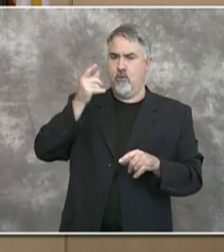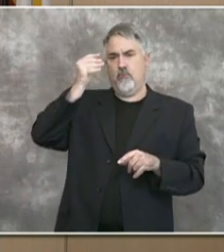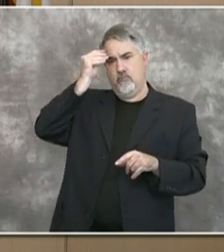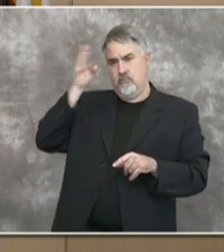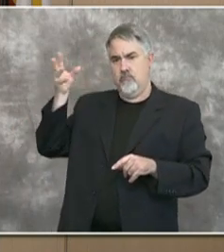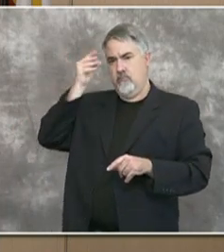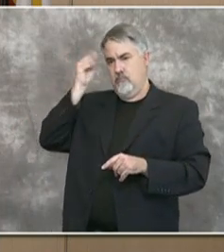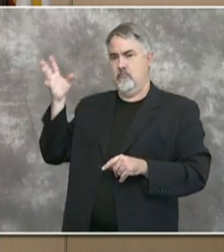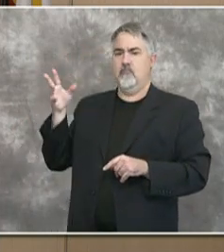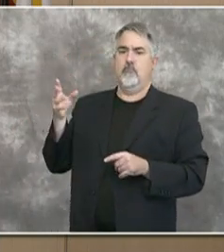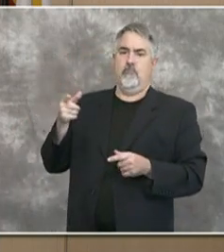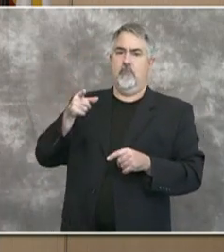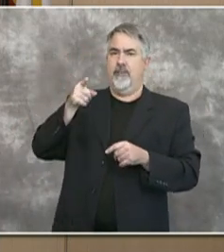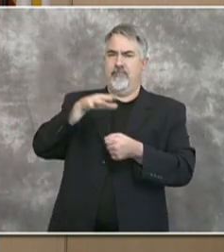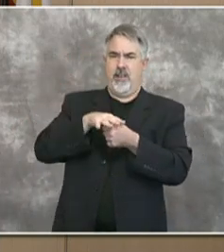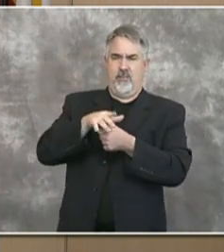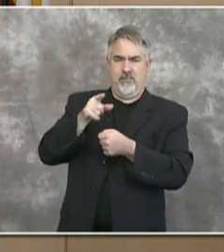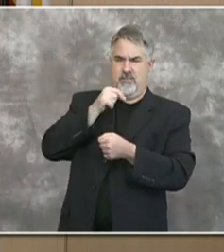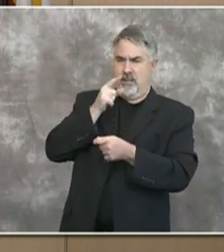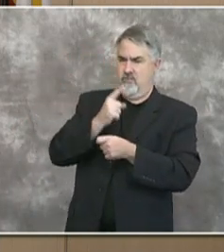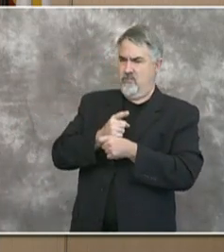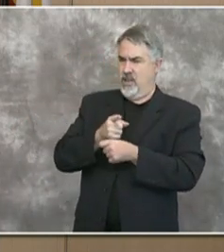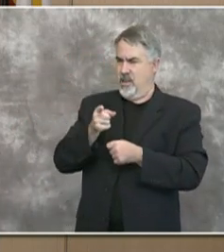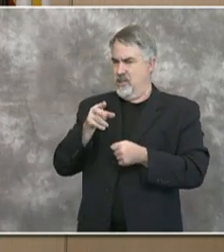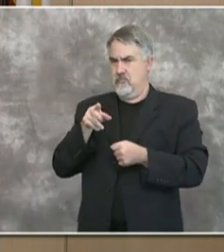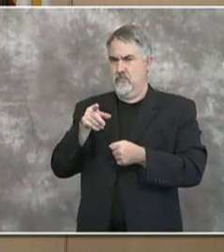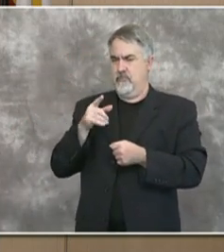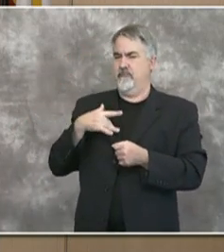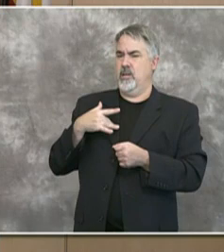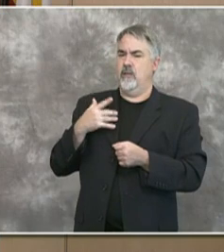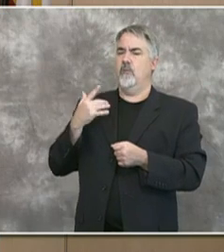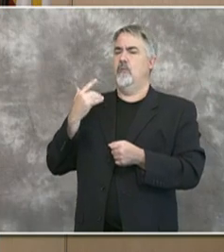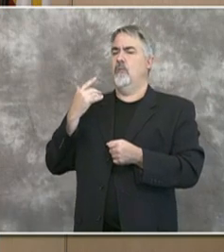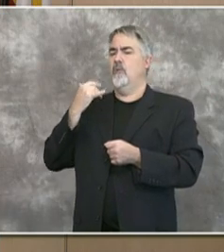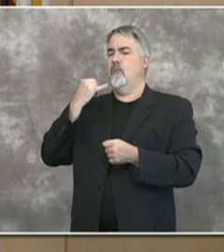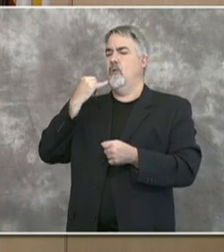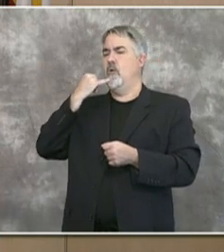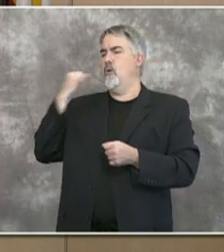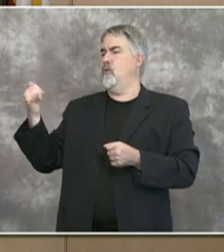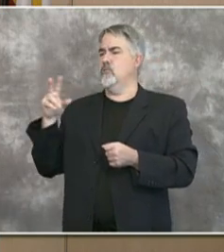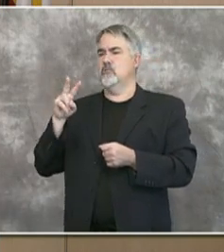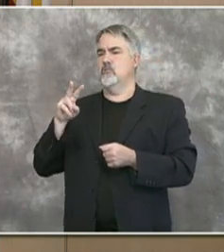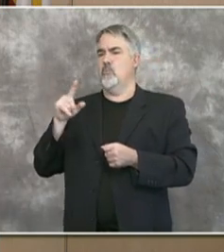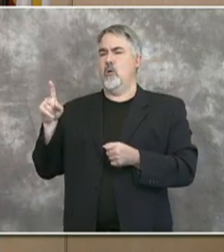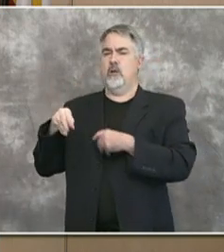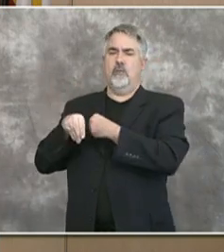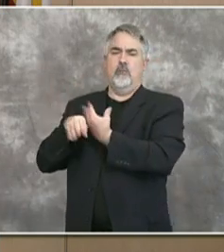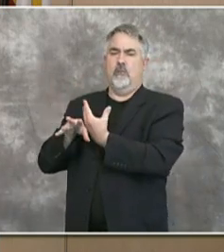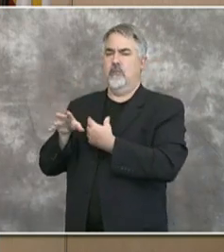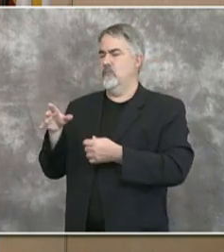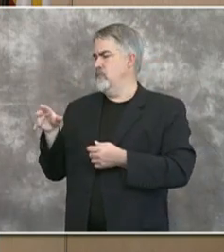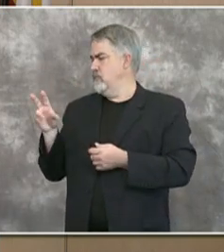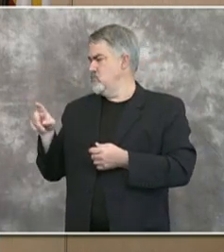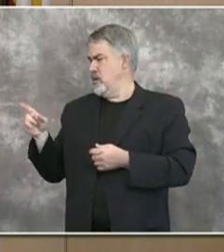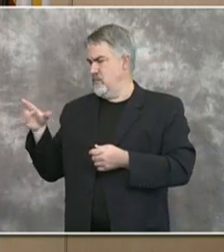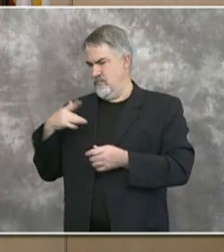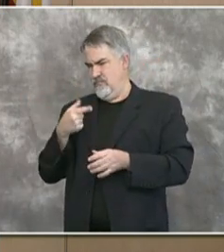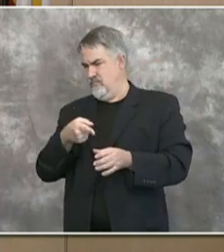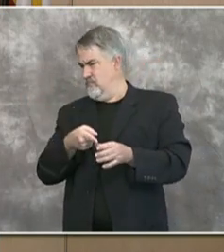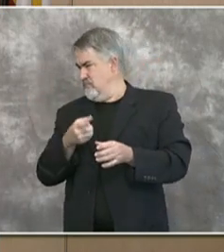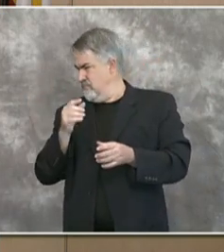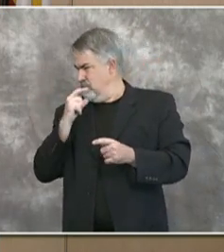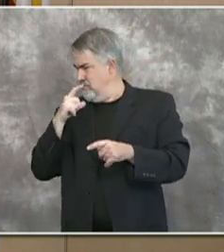specific jurisdiction, then you can call 211 to find out what